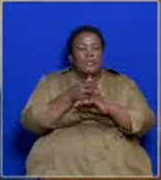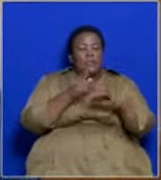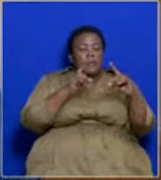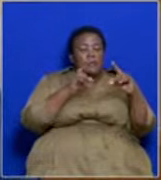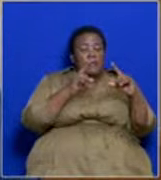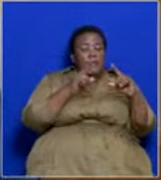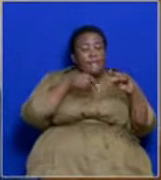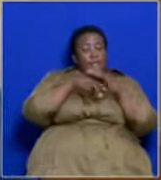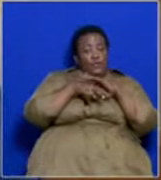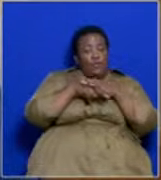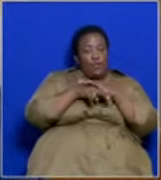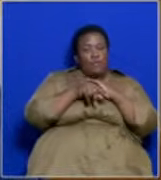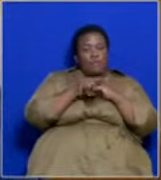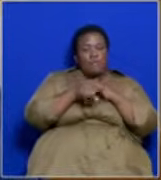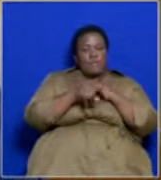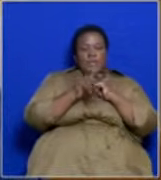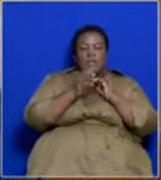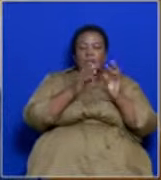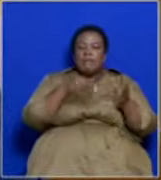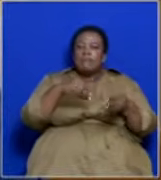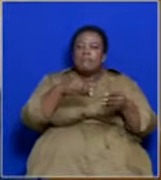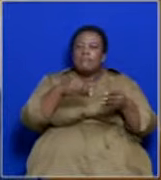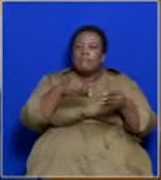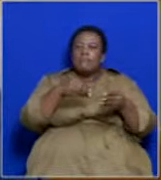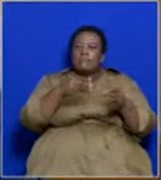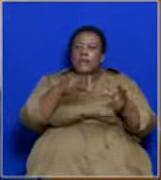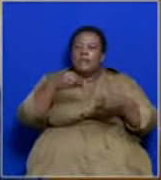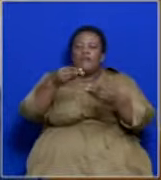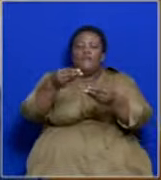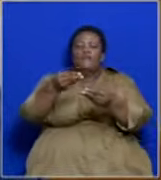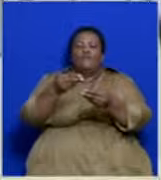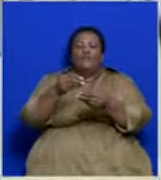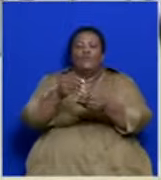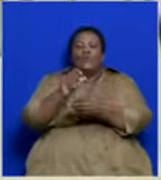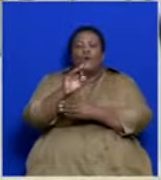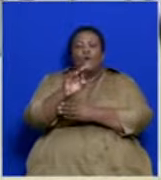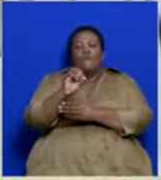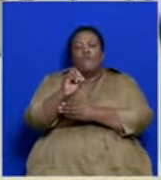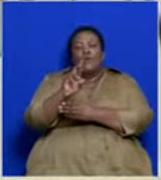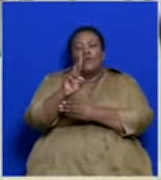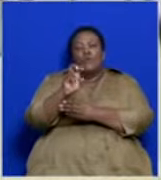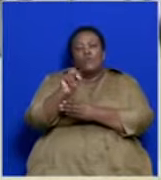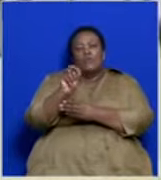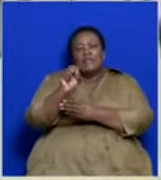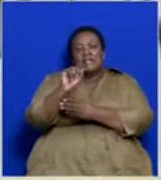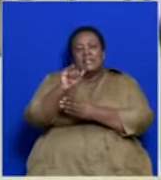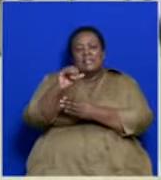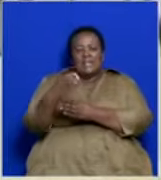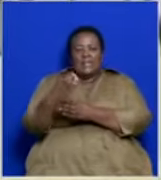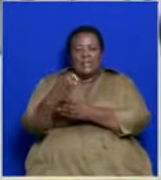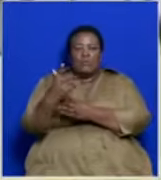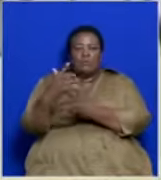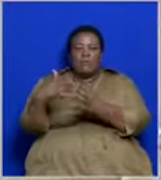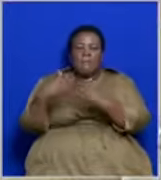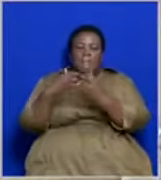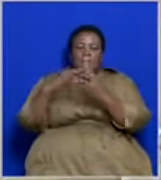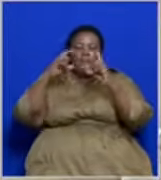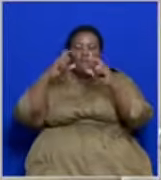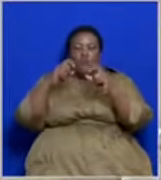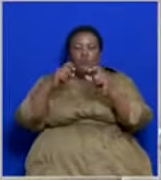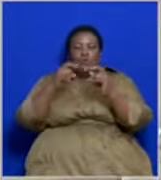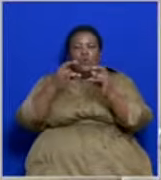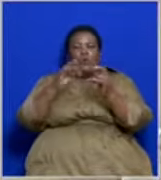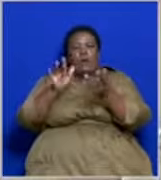forensic science laboratory in Pretoria to compile a photo album. Before you